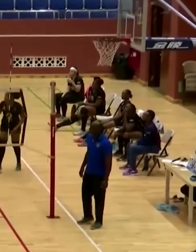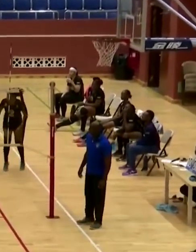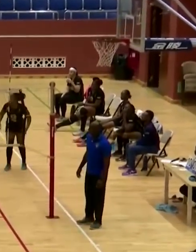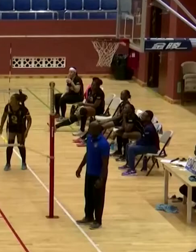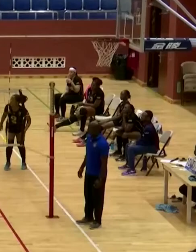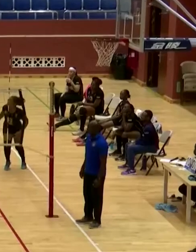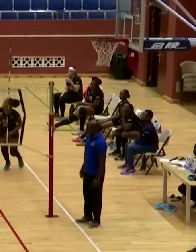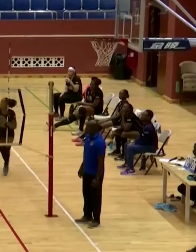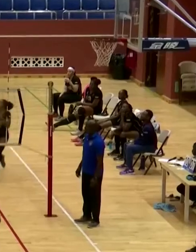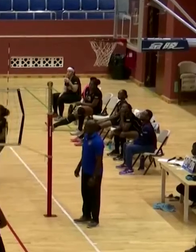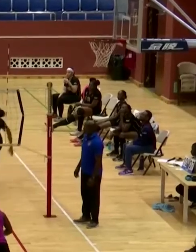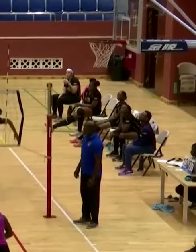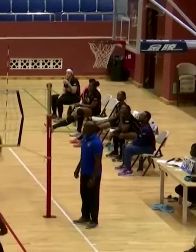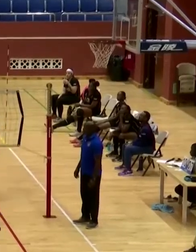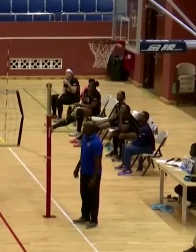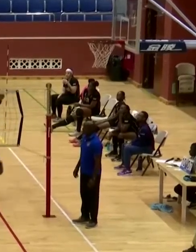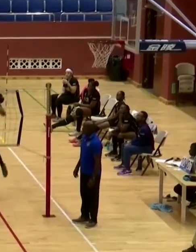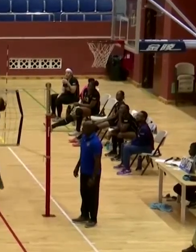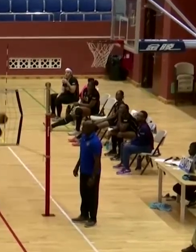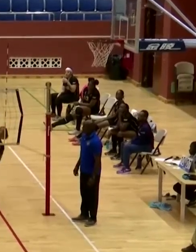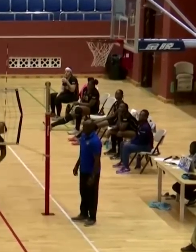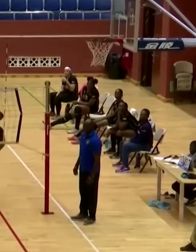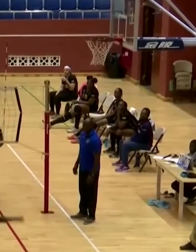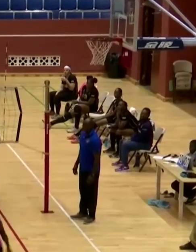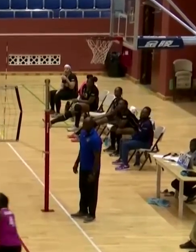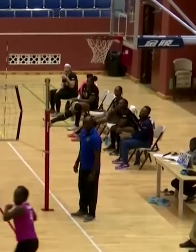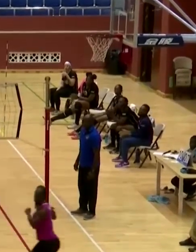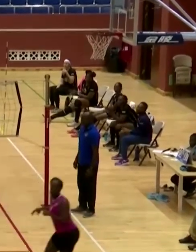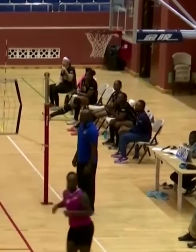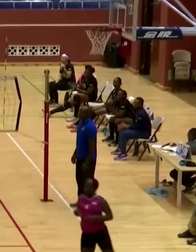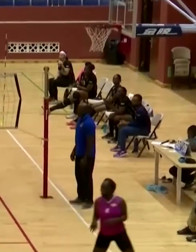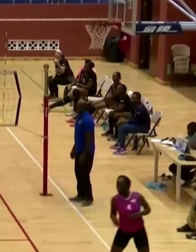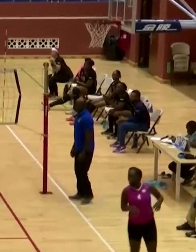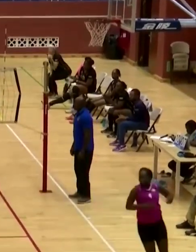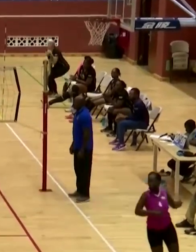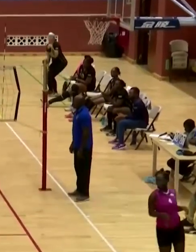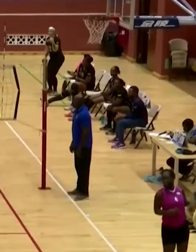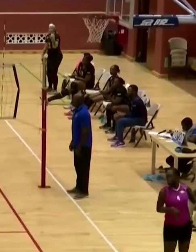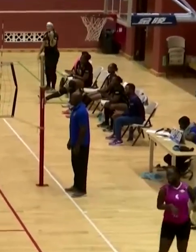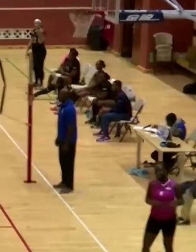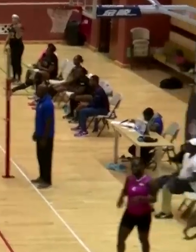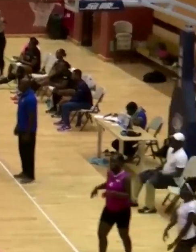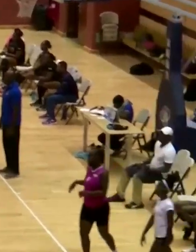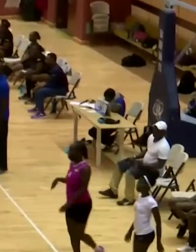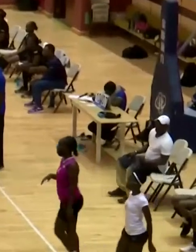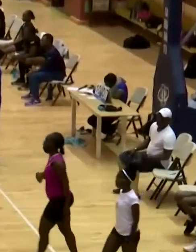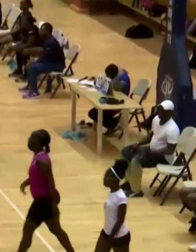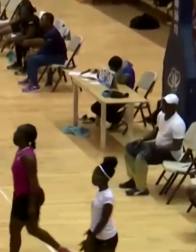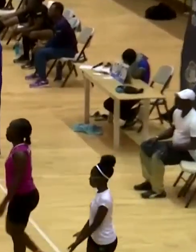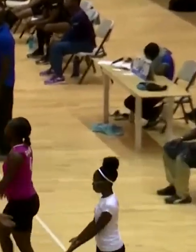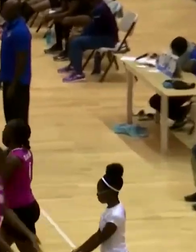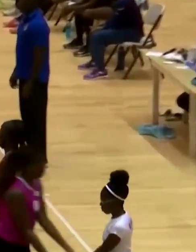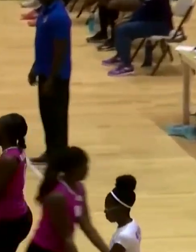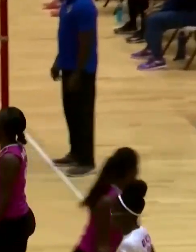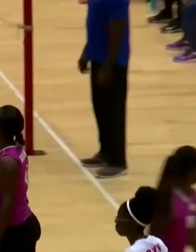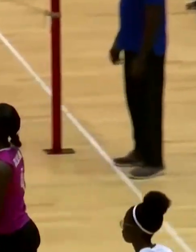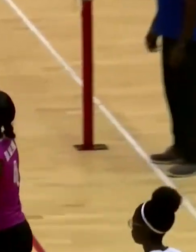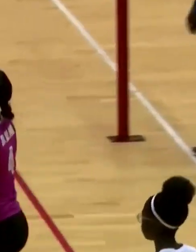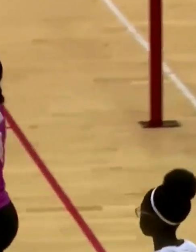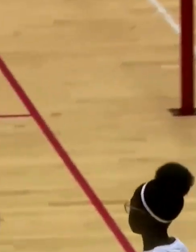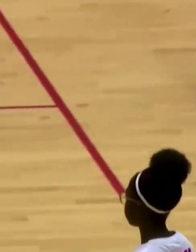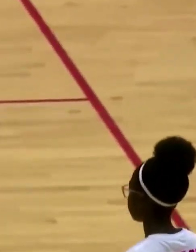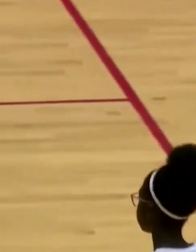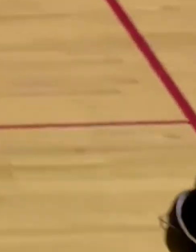Lisa Clark, who goes powerfully down the line, and the placement is too good for Shori to dig, as the club takes the second